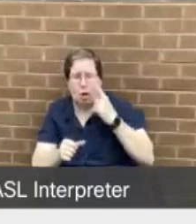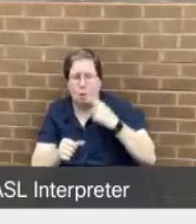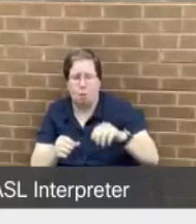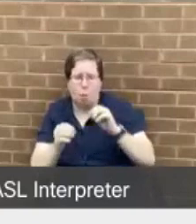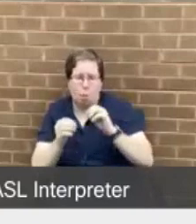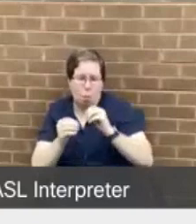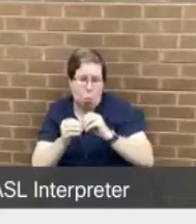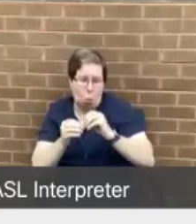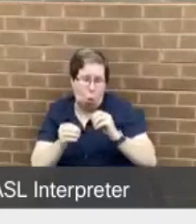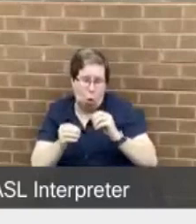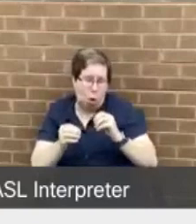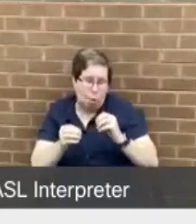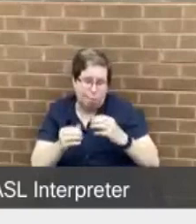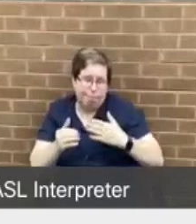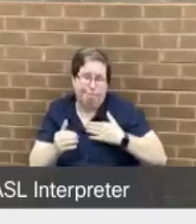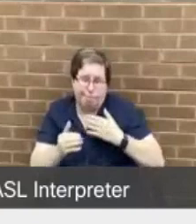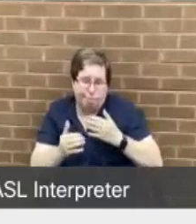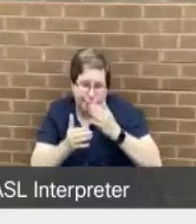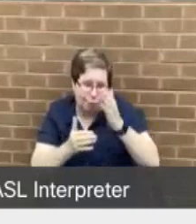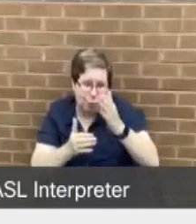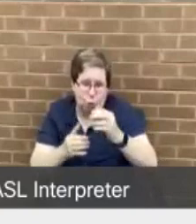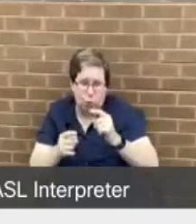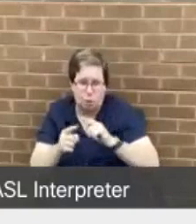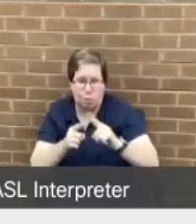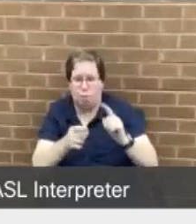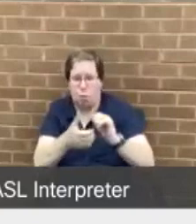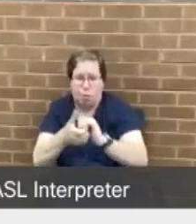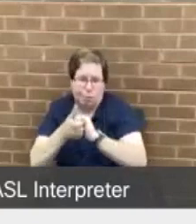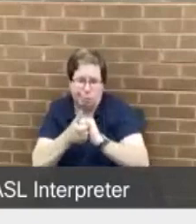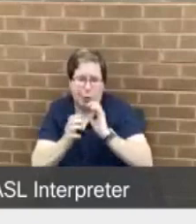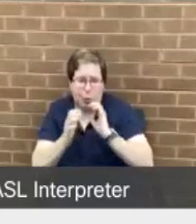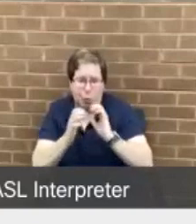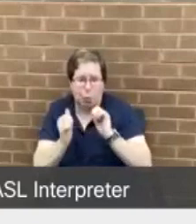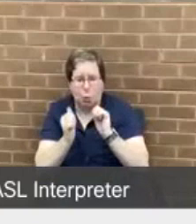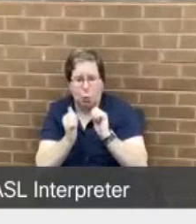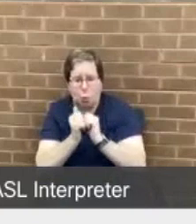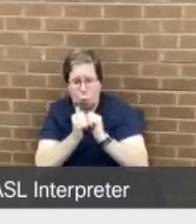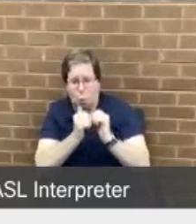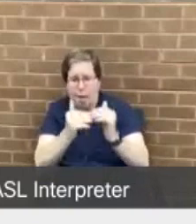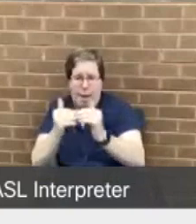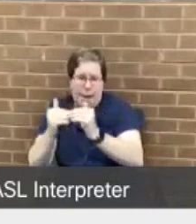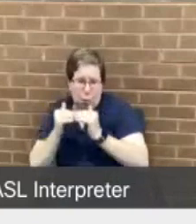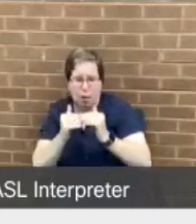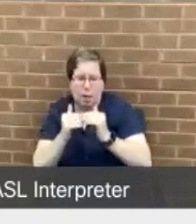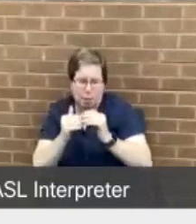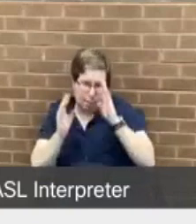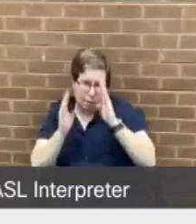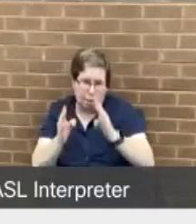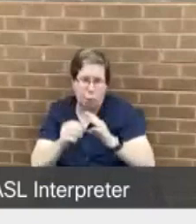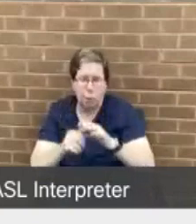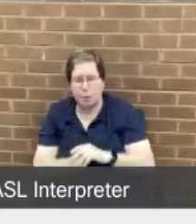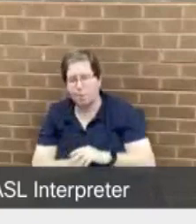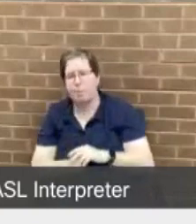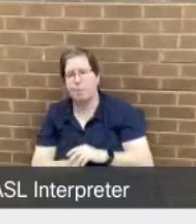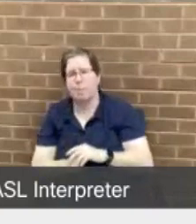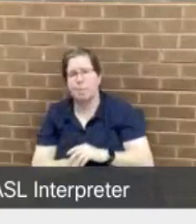by focusing on technology, communication, and collaboration with equity as the central focus. These commitments build upon the strong